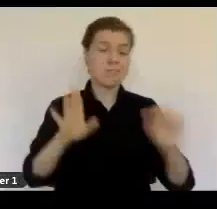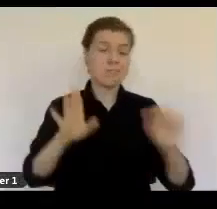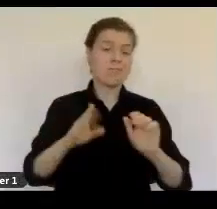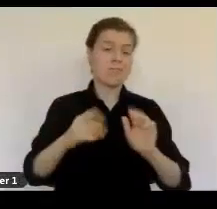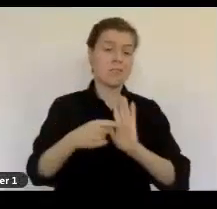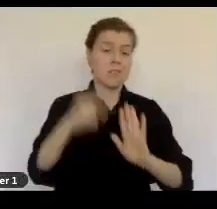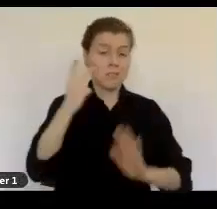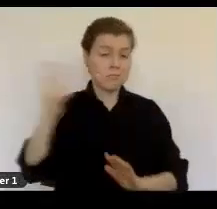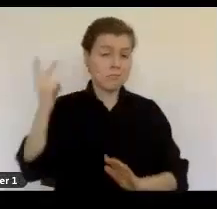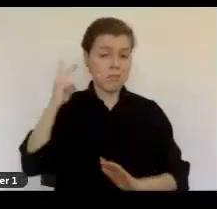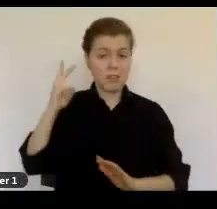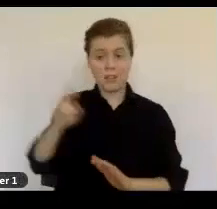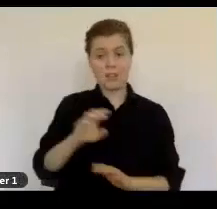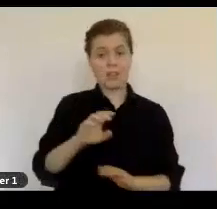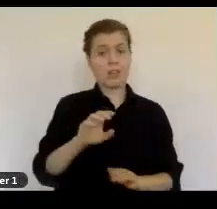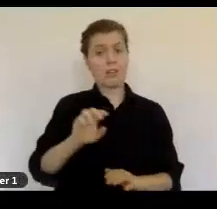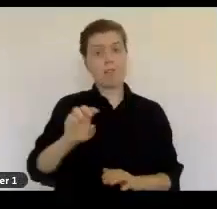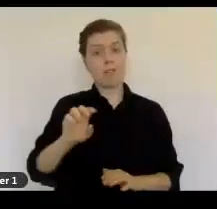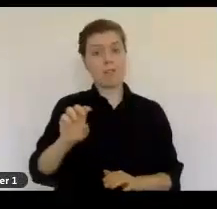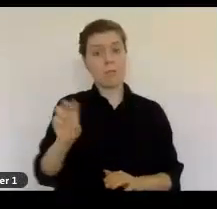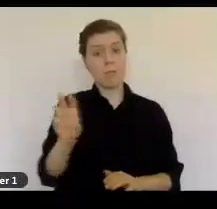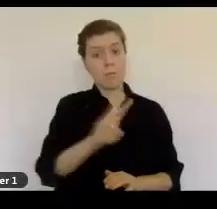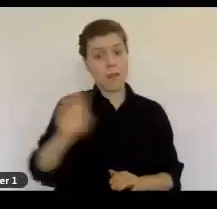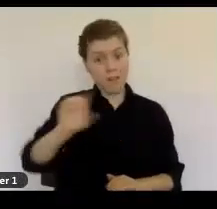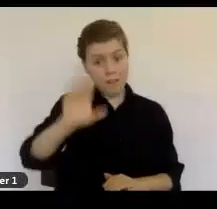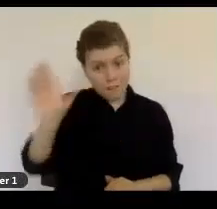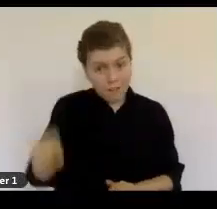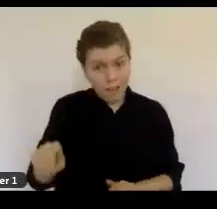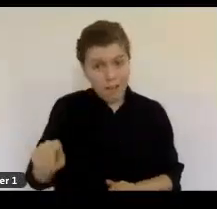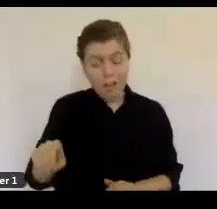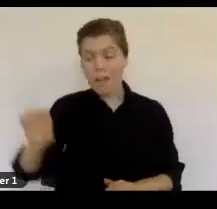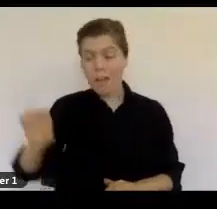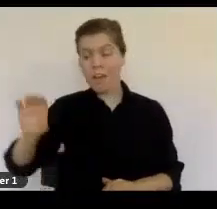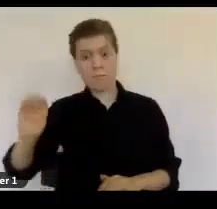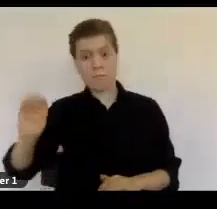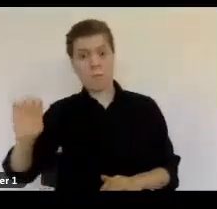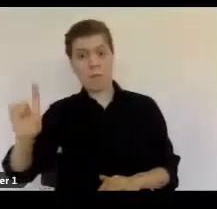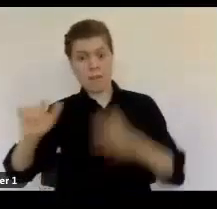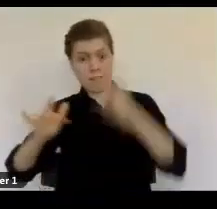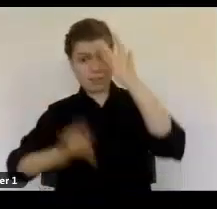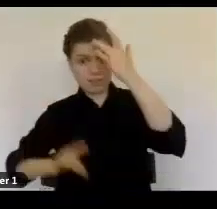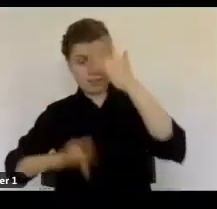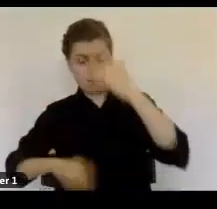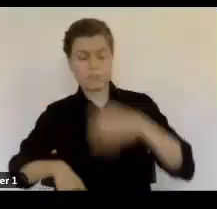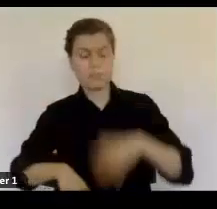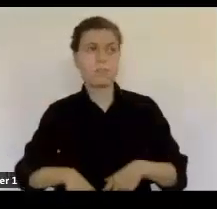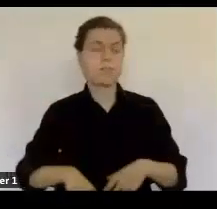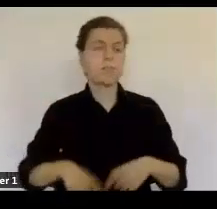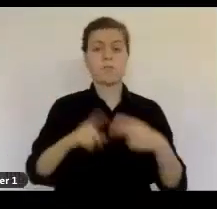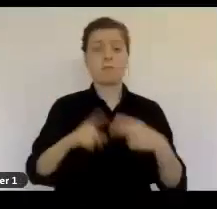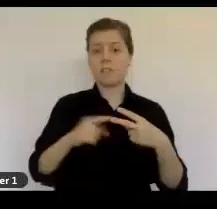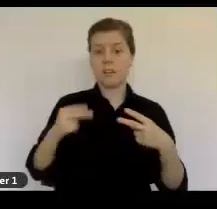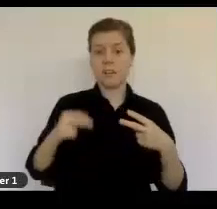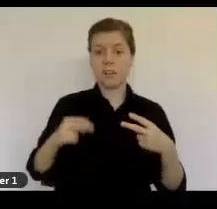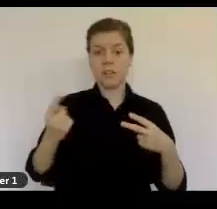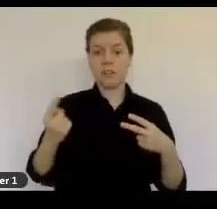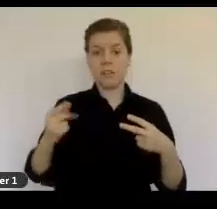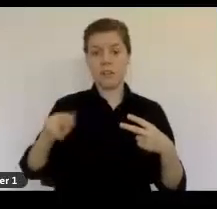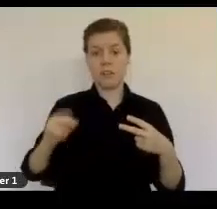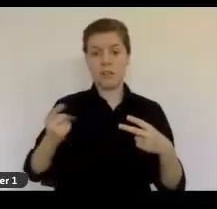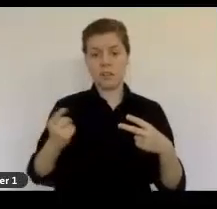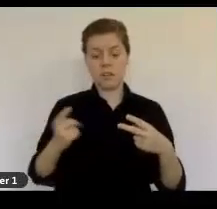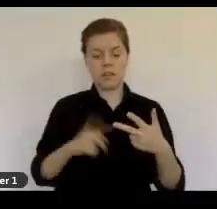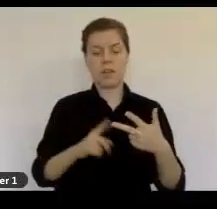for a while, and we can't say what's going to happen with this one, but for example, in the wake of SARS, in the wake of the crises with Ebola in